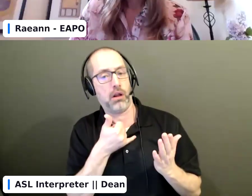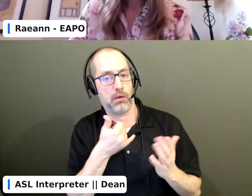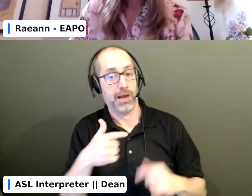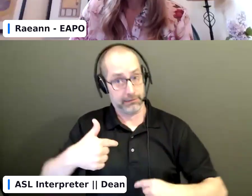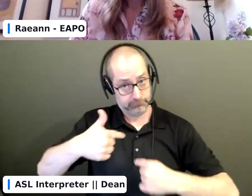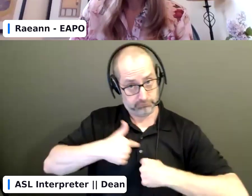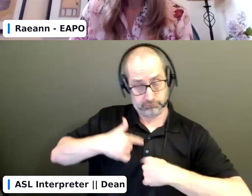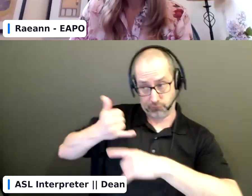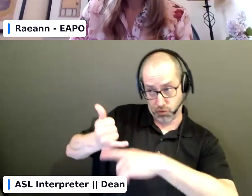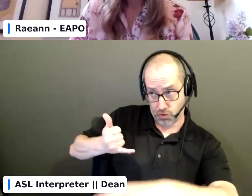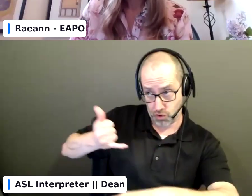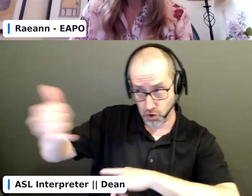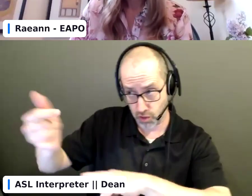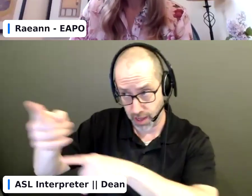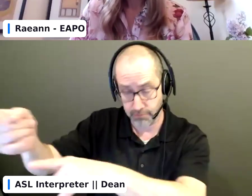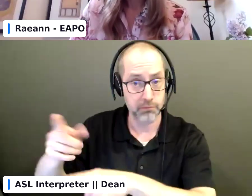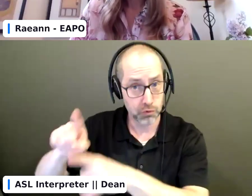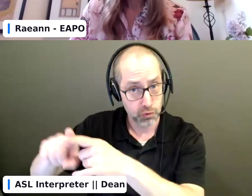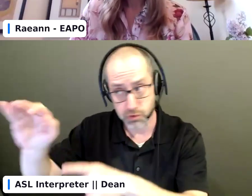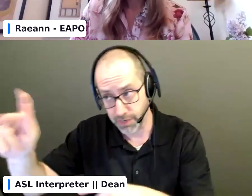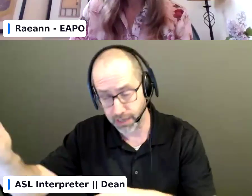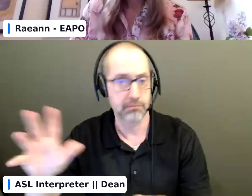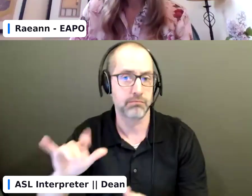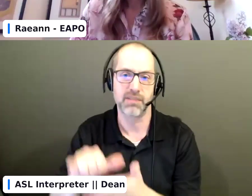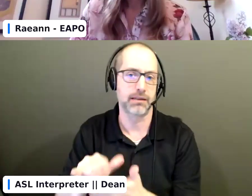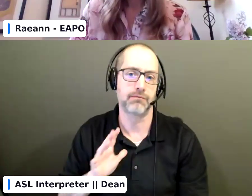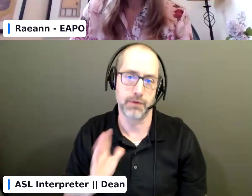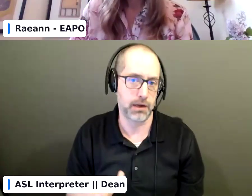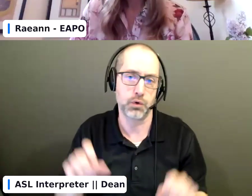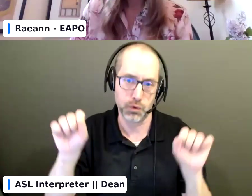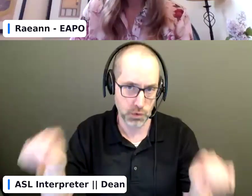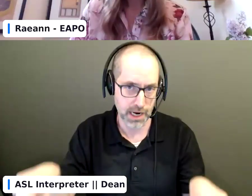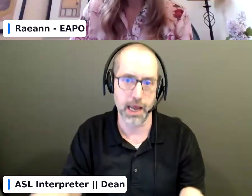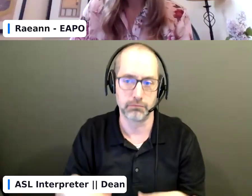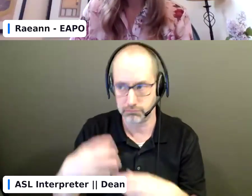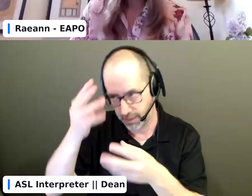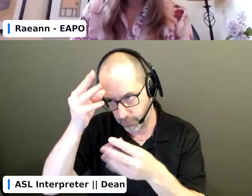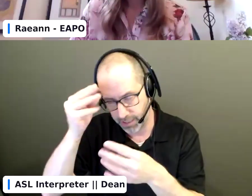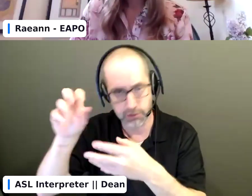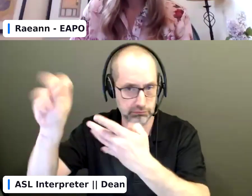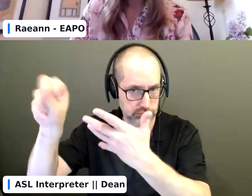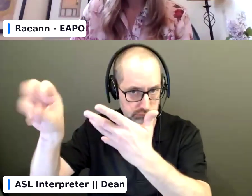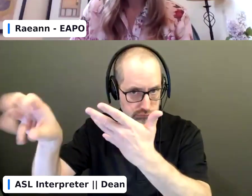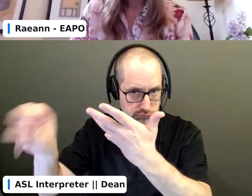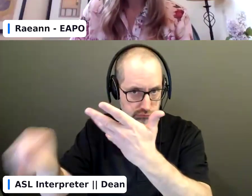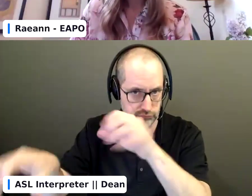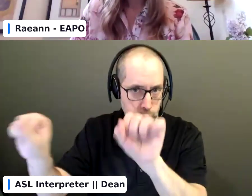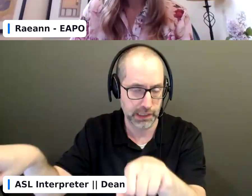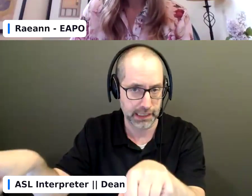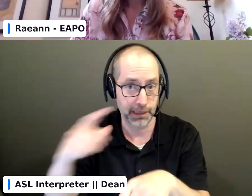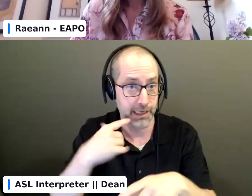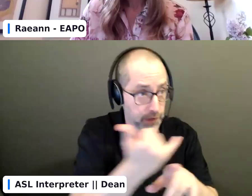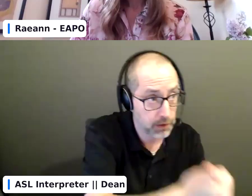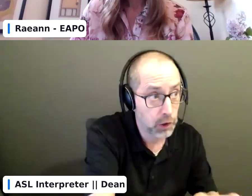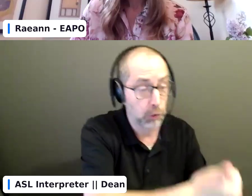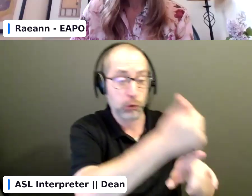seen a case where there's been a problem, like when you reach out to your standard online banking to do your banking. But Rob, do you want to add anything to that? I